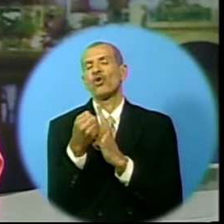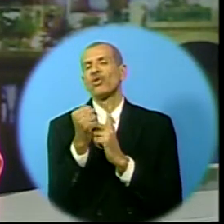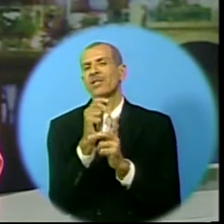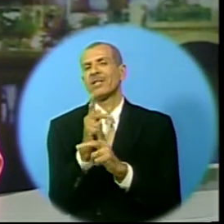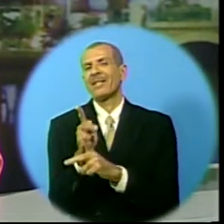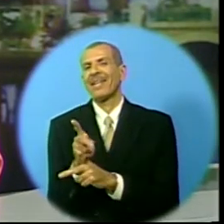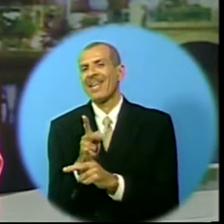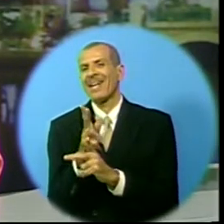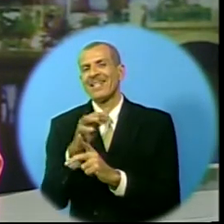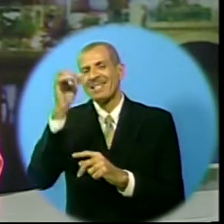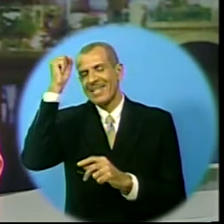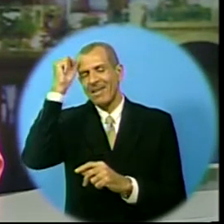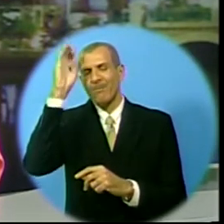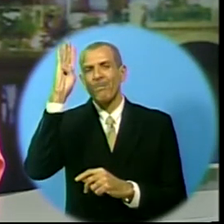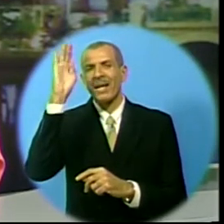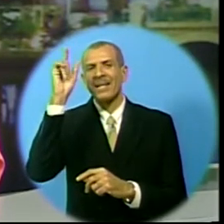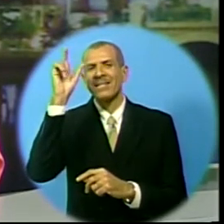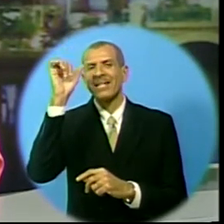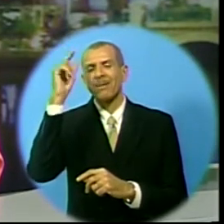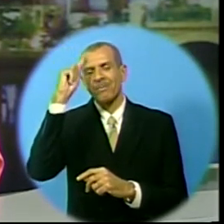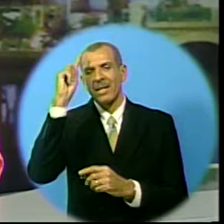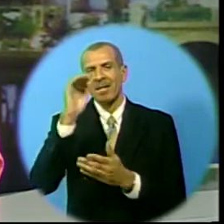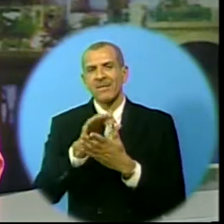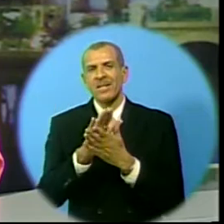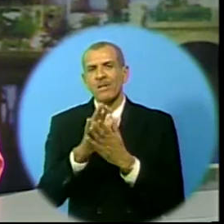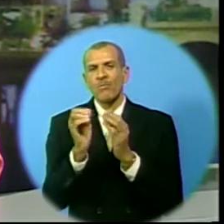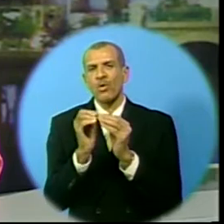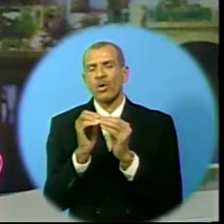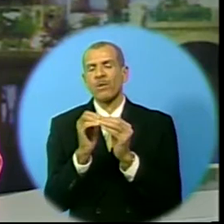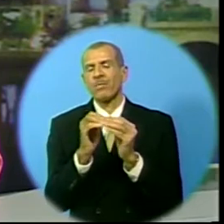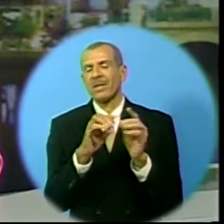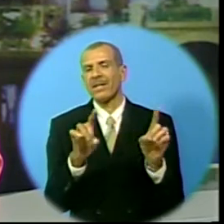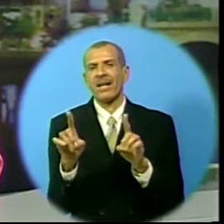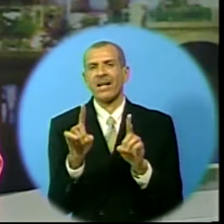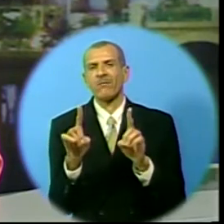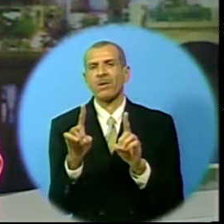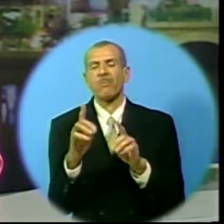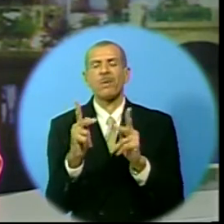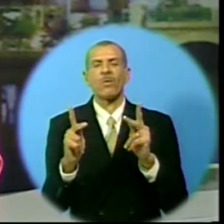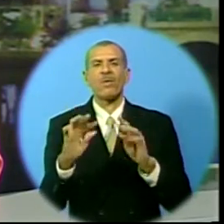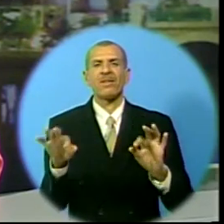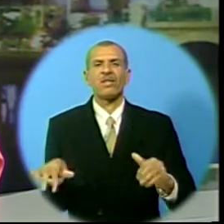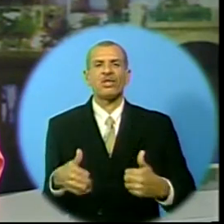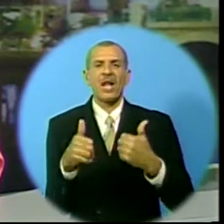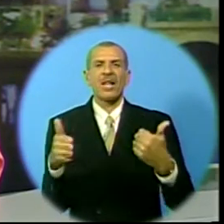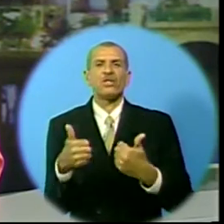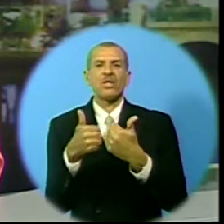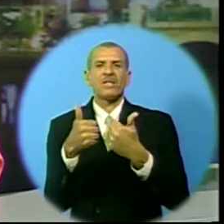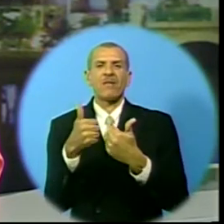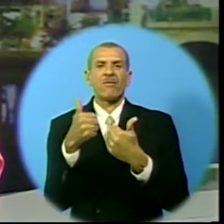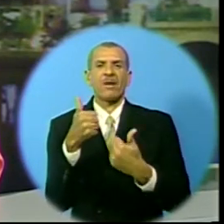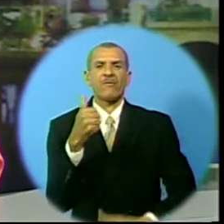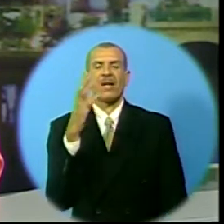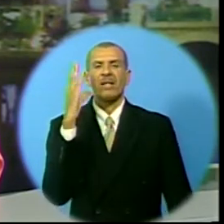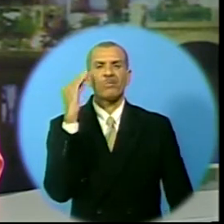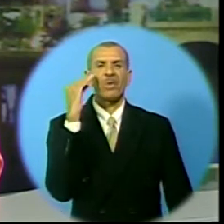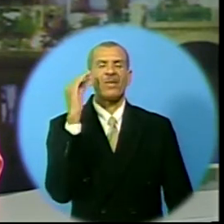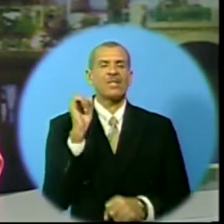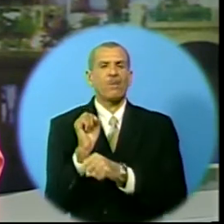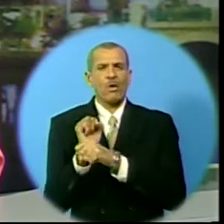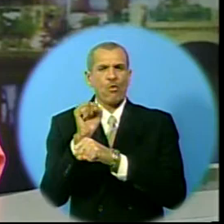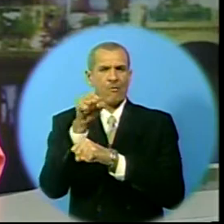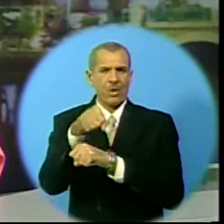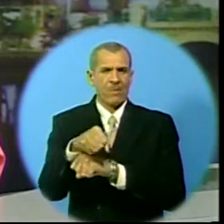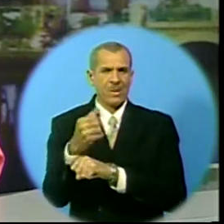Steve Blackett, believes there's still some way to go in spite of the challenges people with disabilities have overcome over the